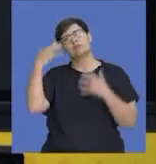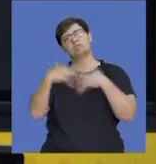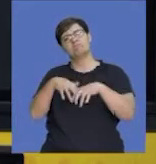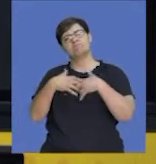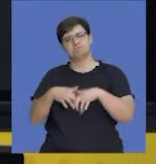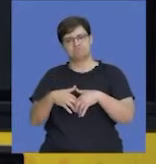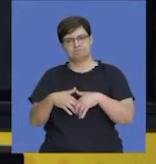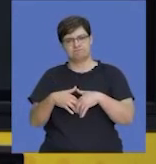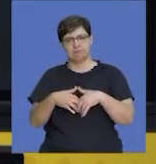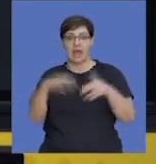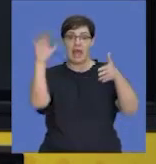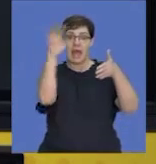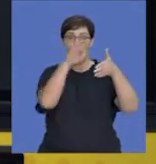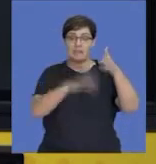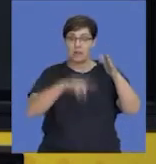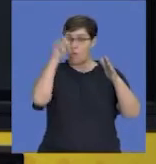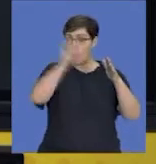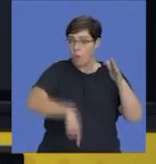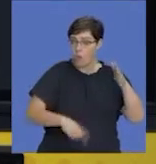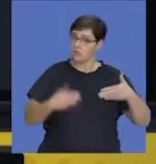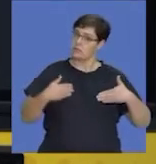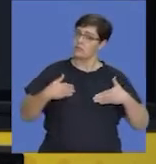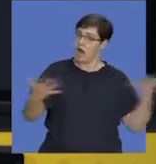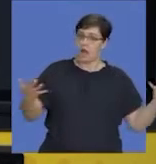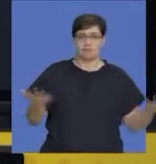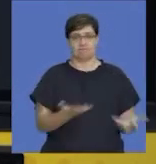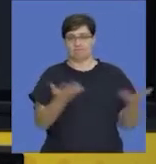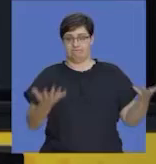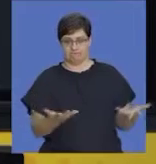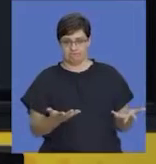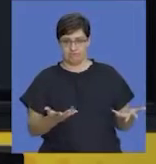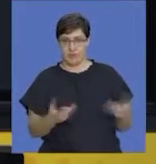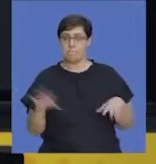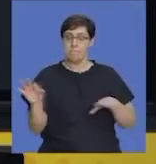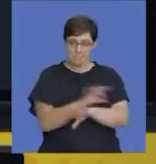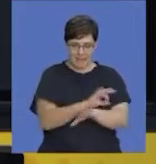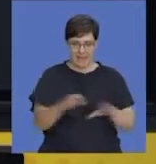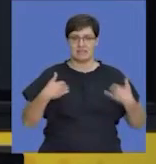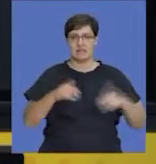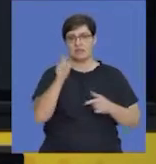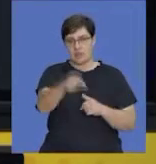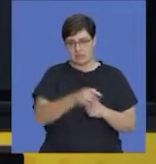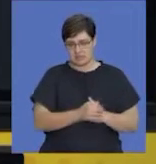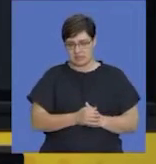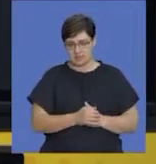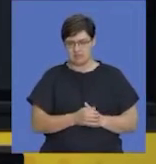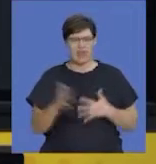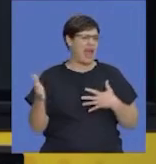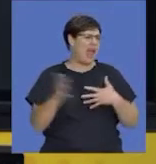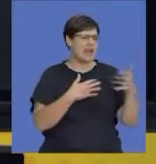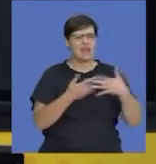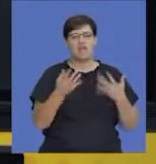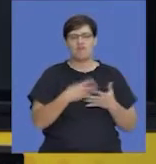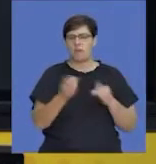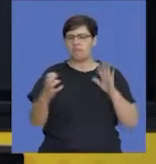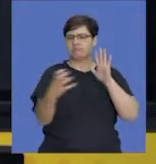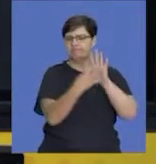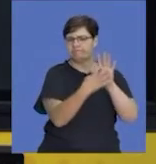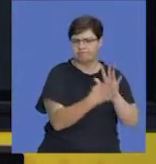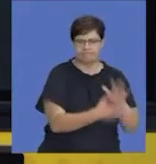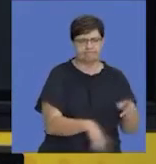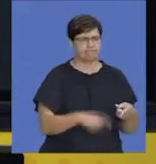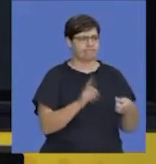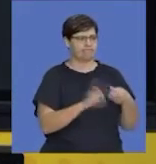we think about it, all our essays should start somewhere. So we need to start with a plan. And your plan could be anything from